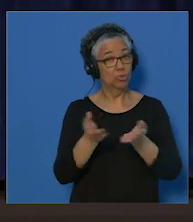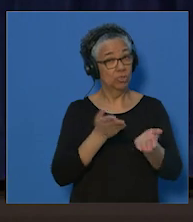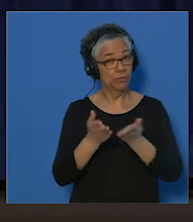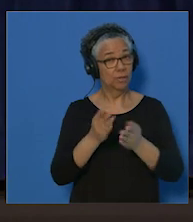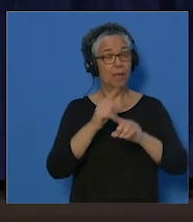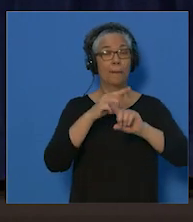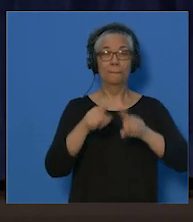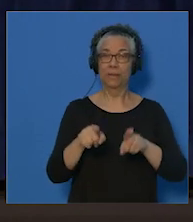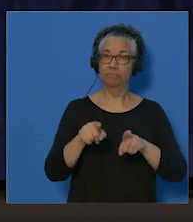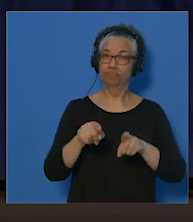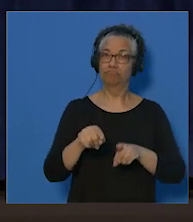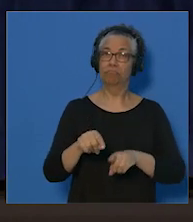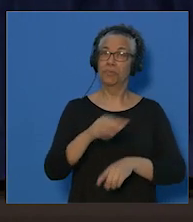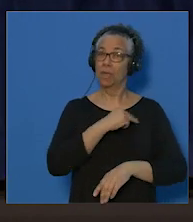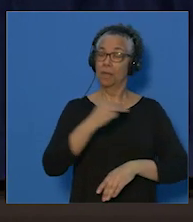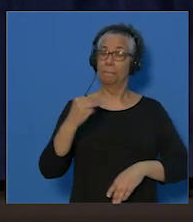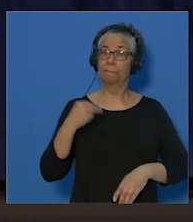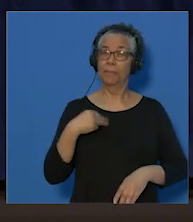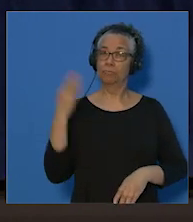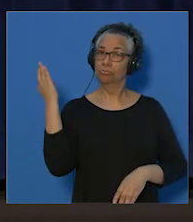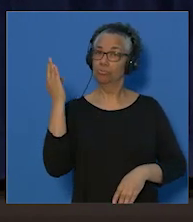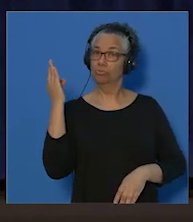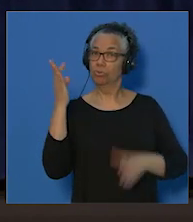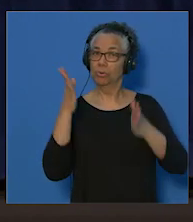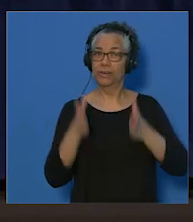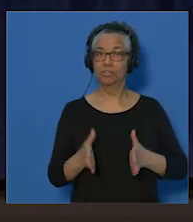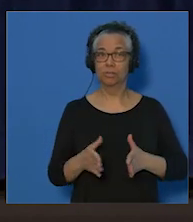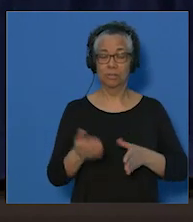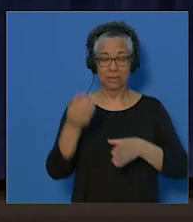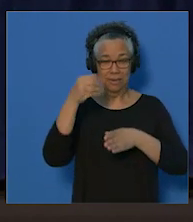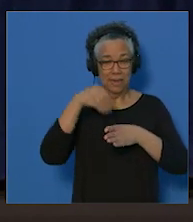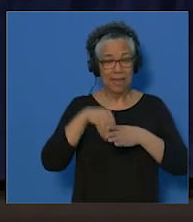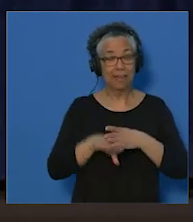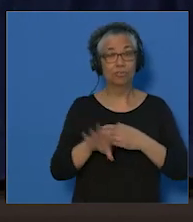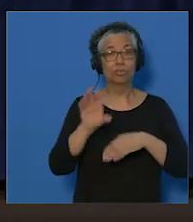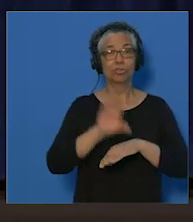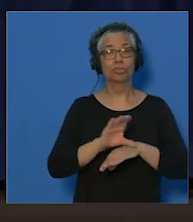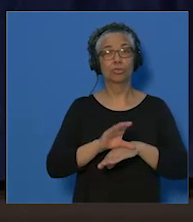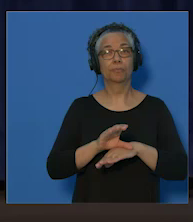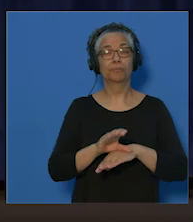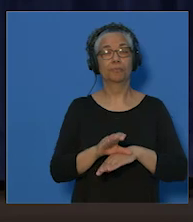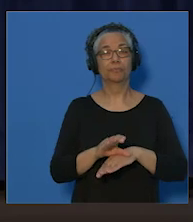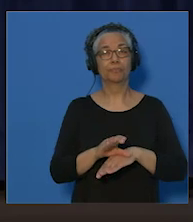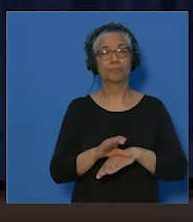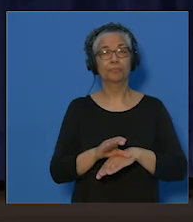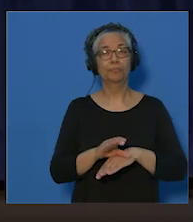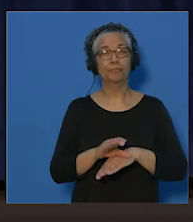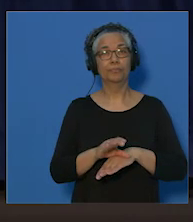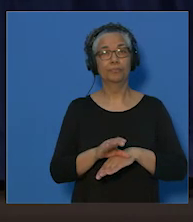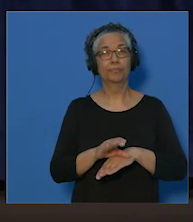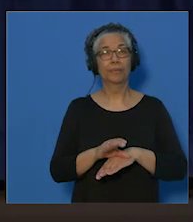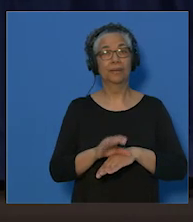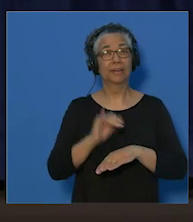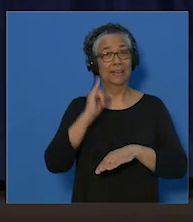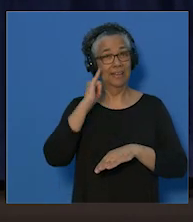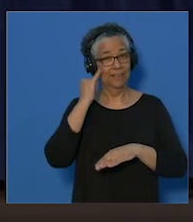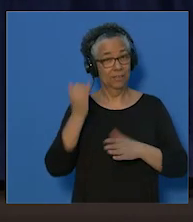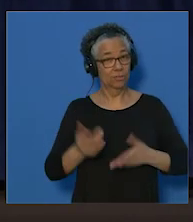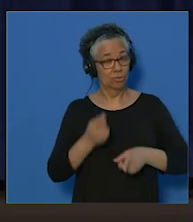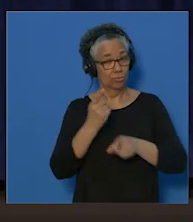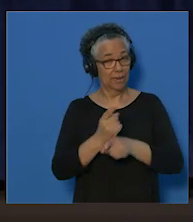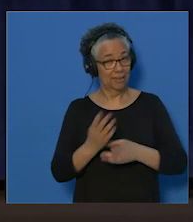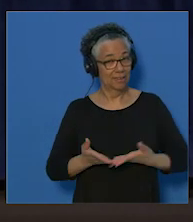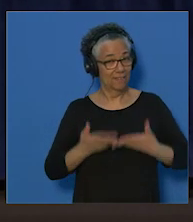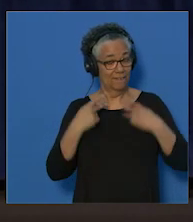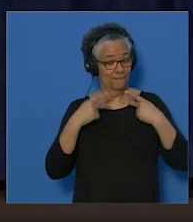the clergy shall be permitted to enter a church or other religious establishment, providing that appropriate physical distancing